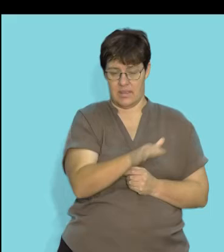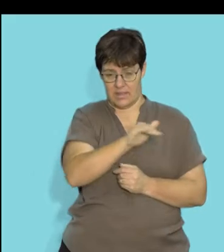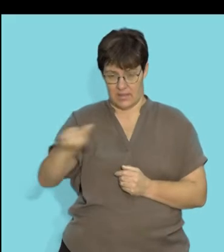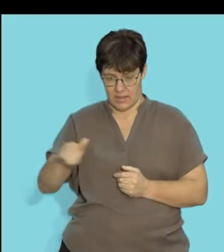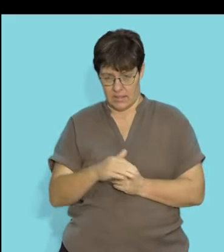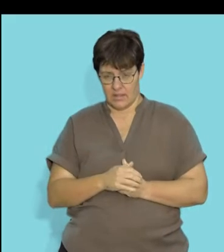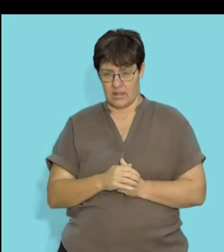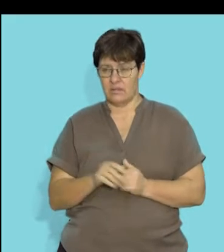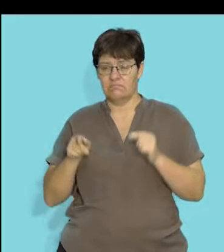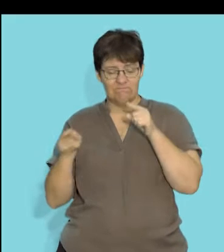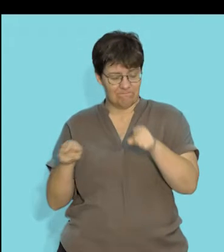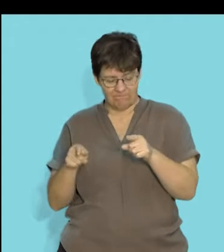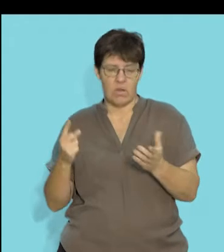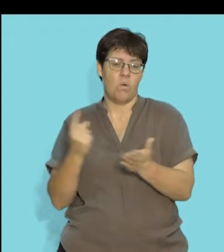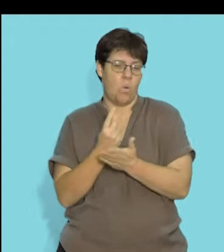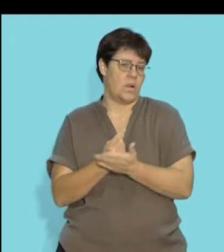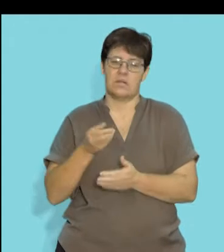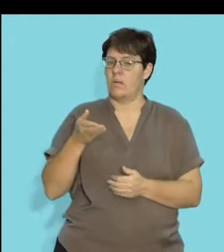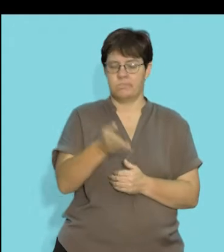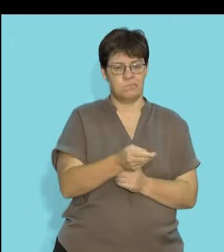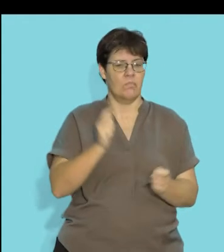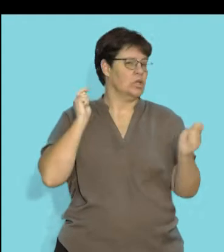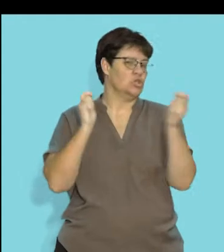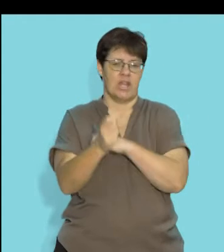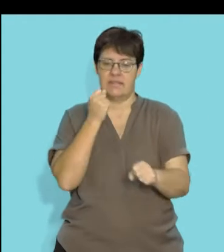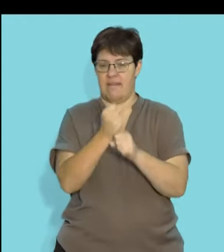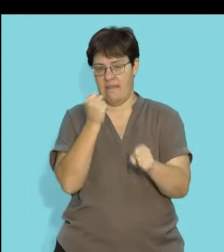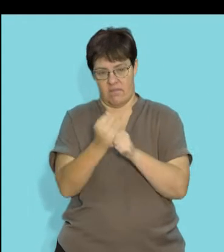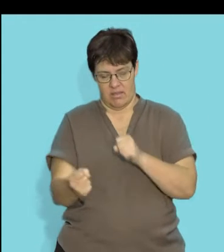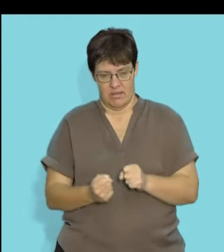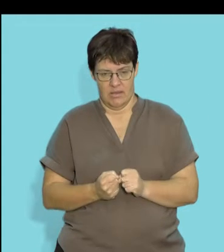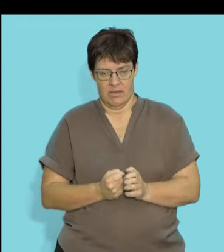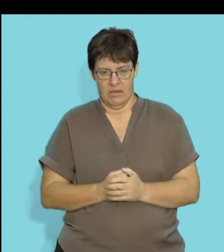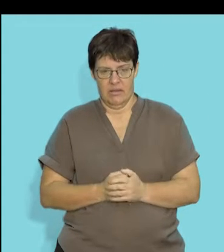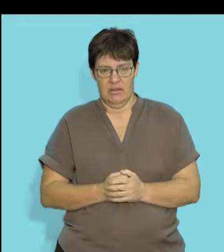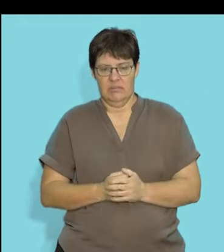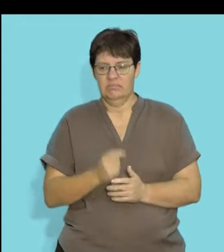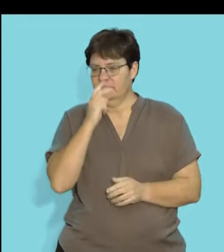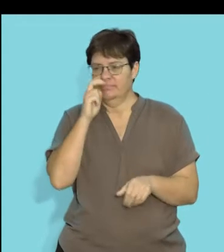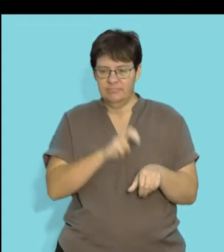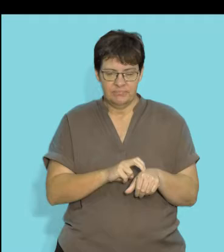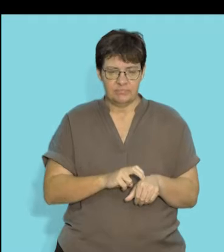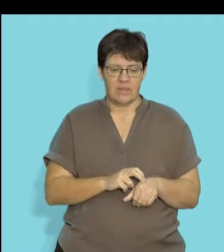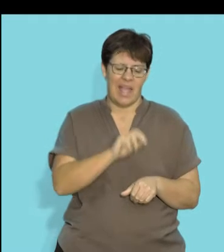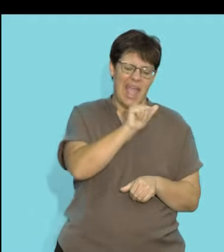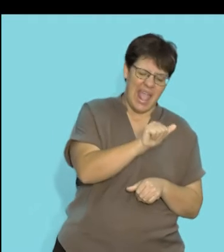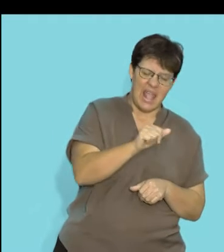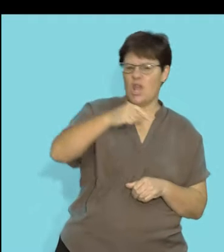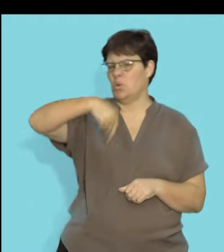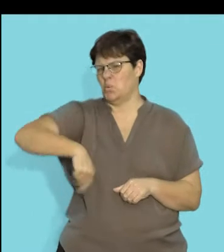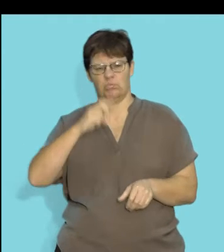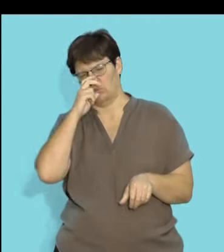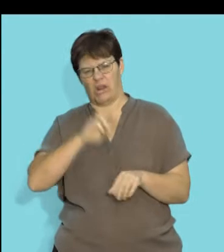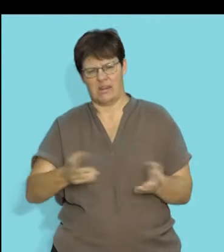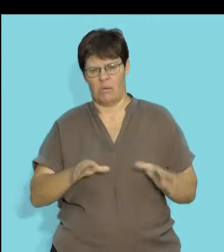why the y and the x are always there. You don't change them. But what we don't need is the a and the q. So